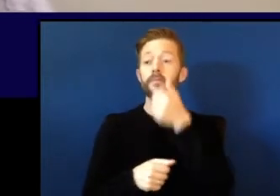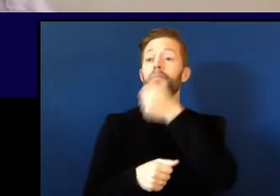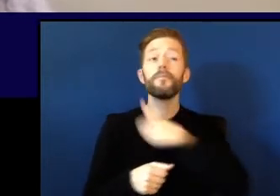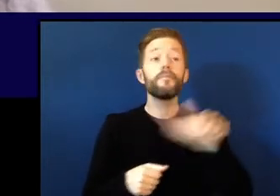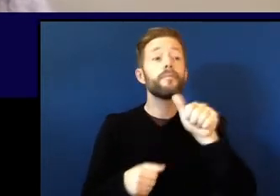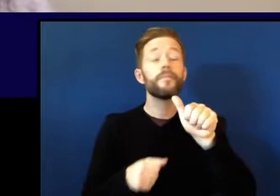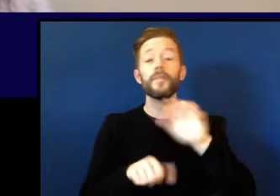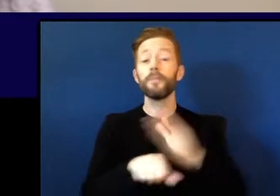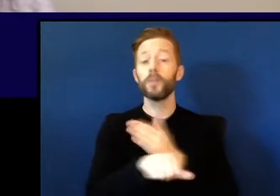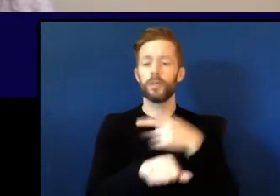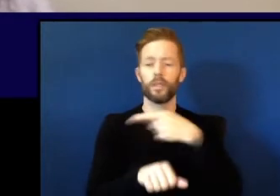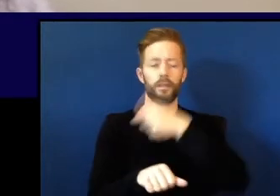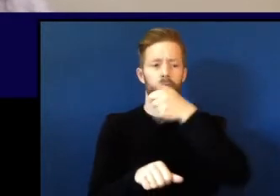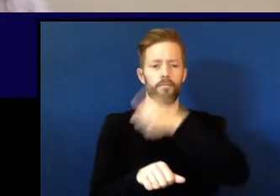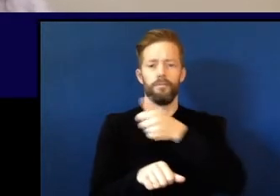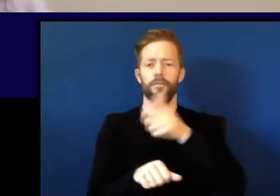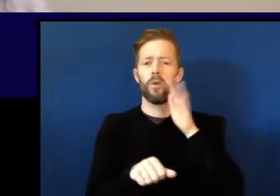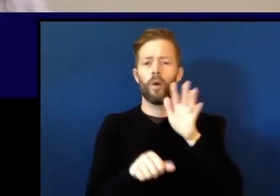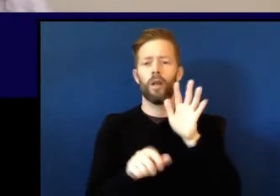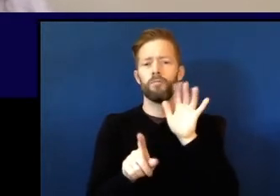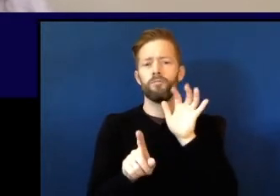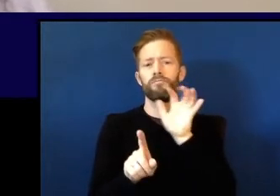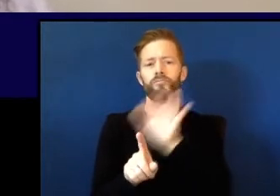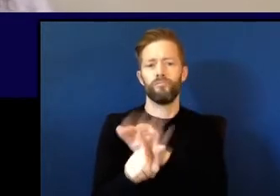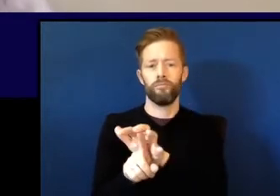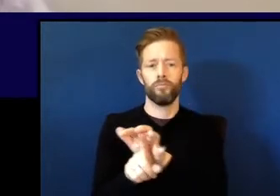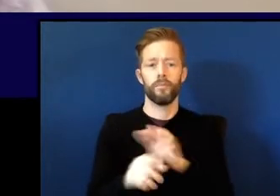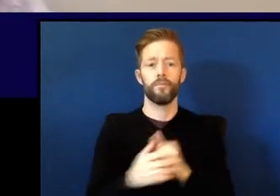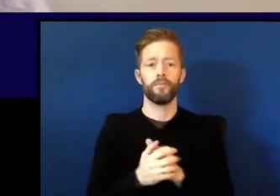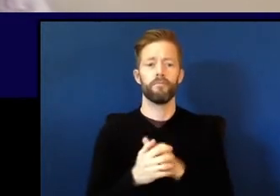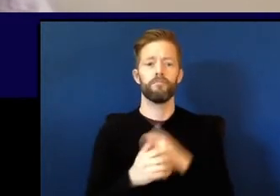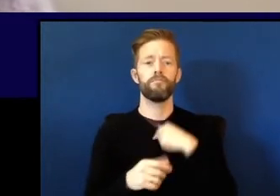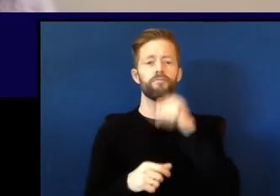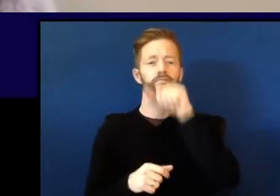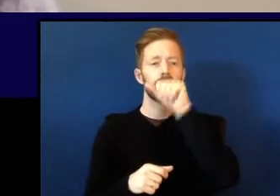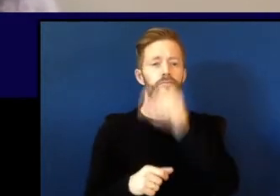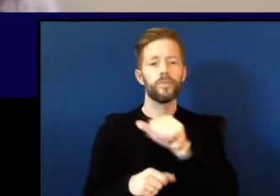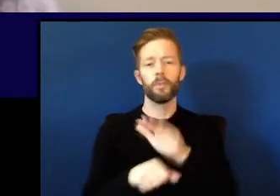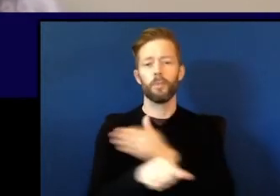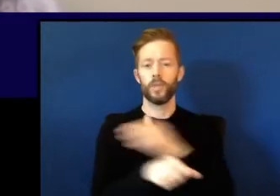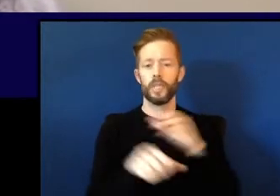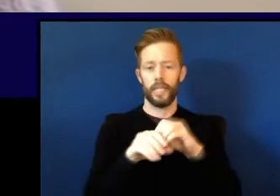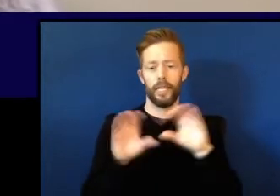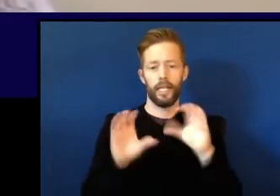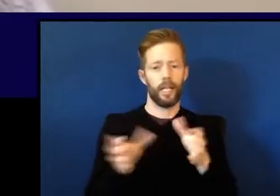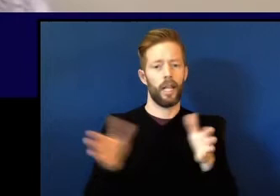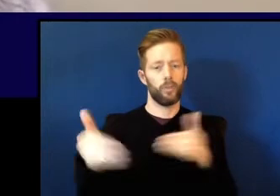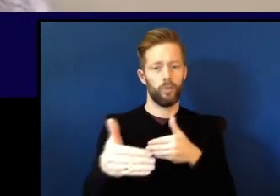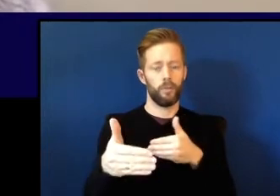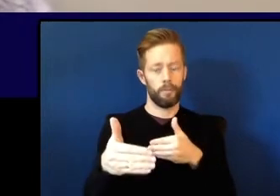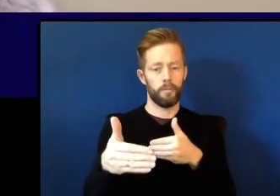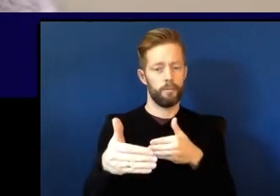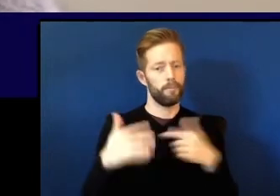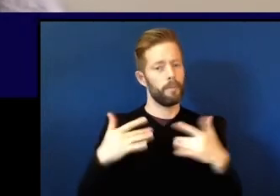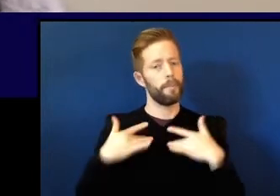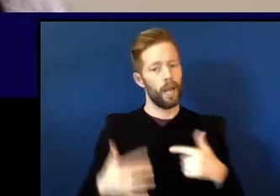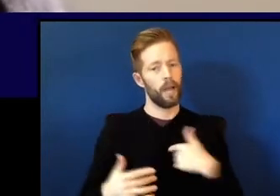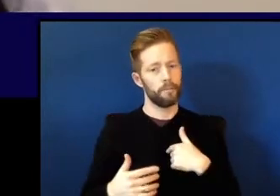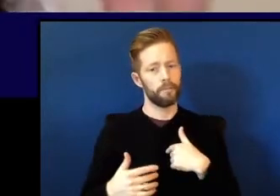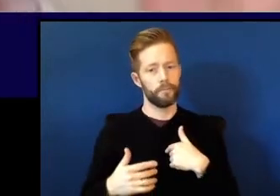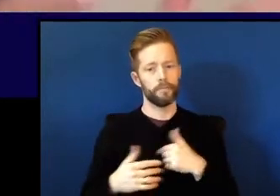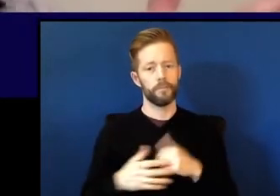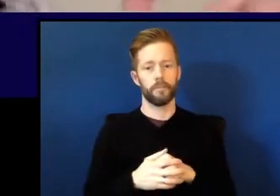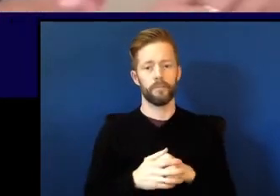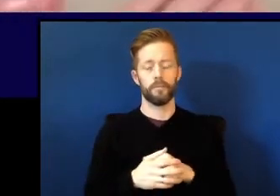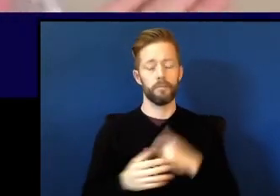that's musical. I love to play music in the classroom as a whole and